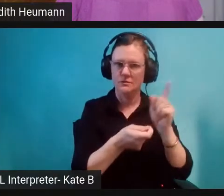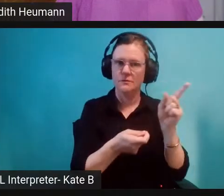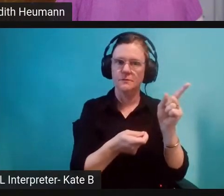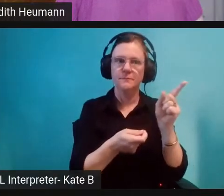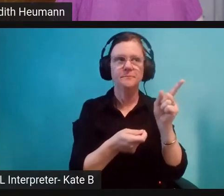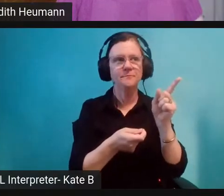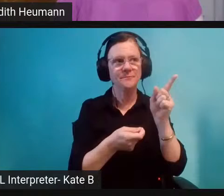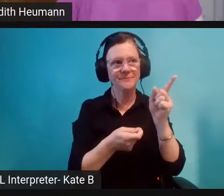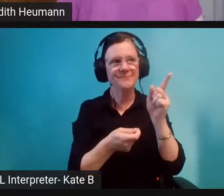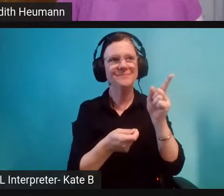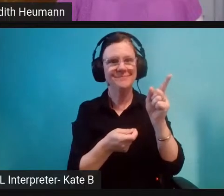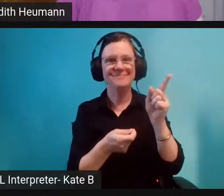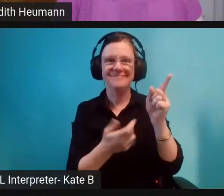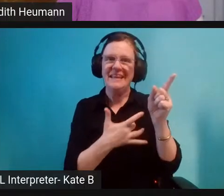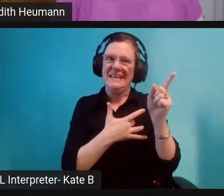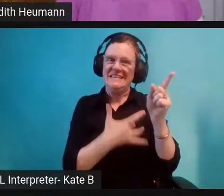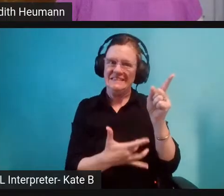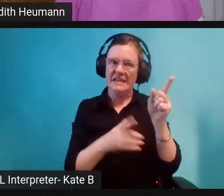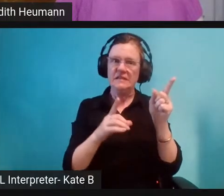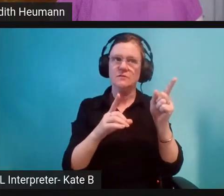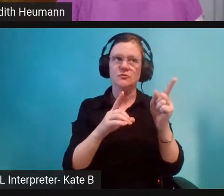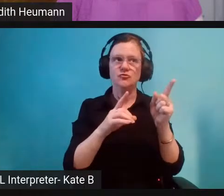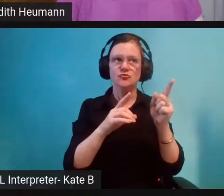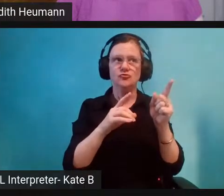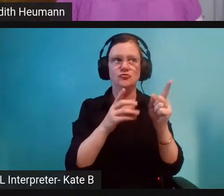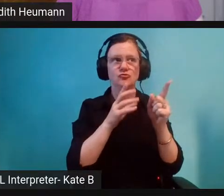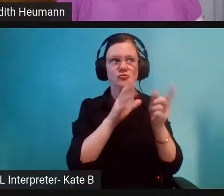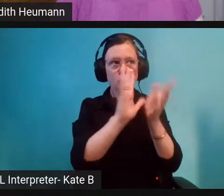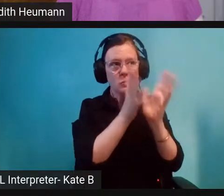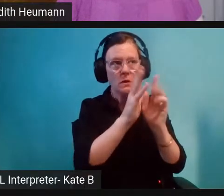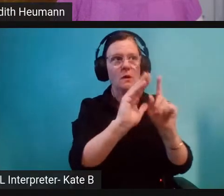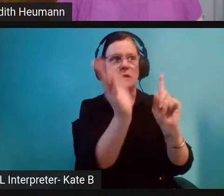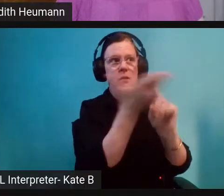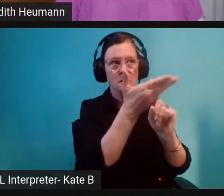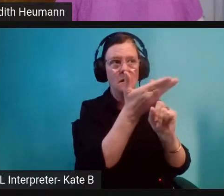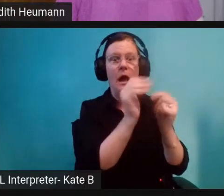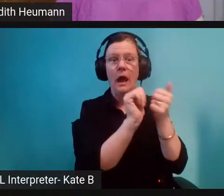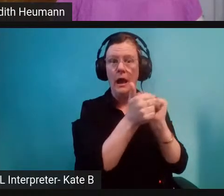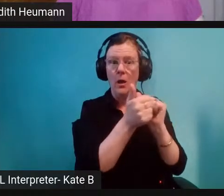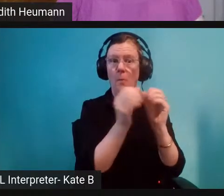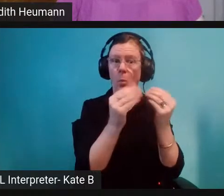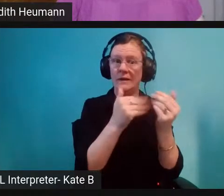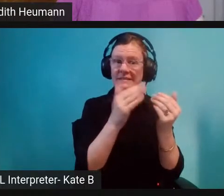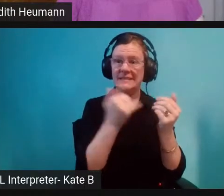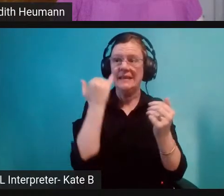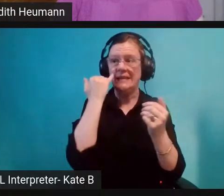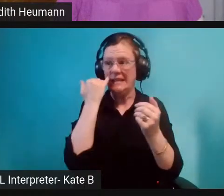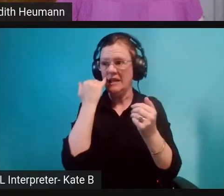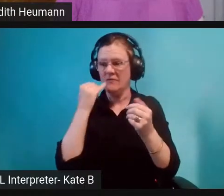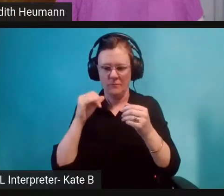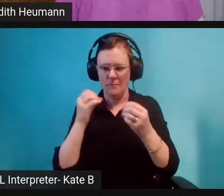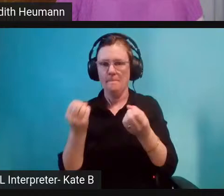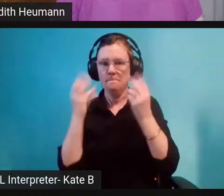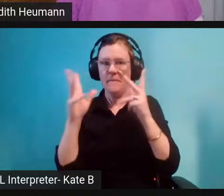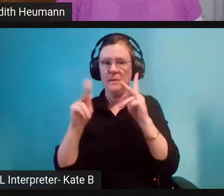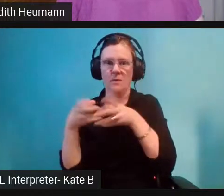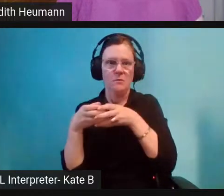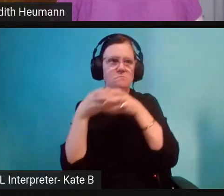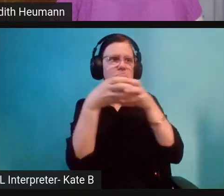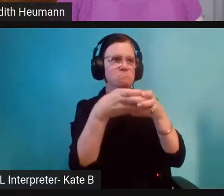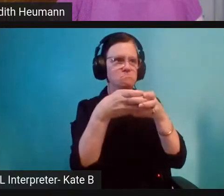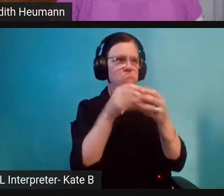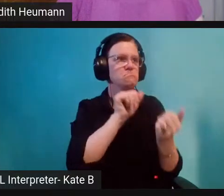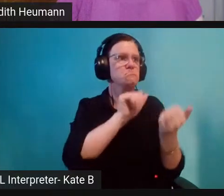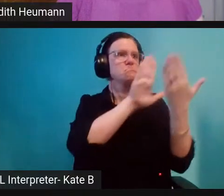is easier to do when there are multiple voices that are standing together. I think